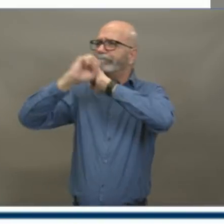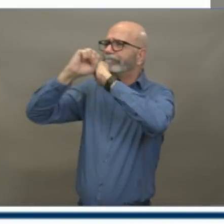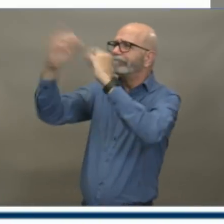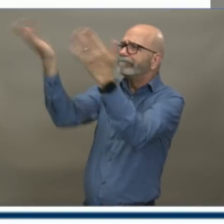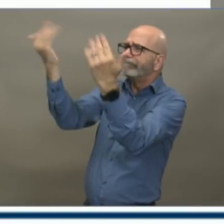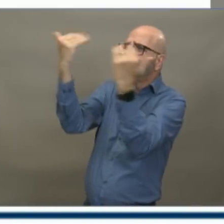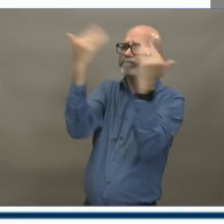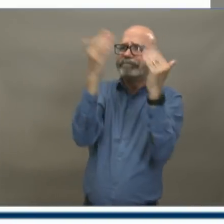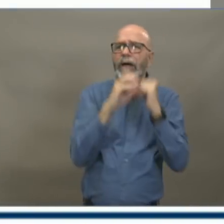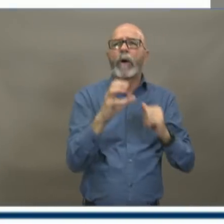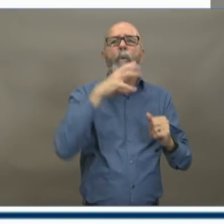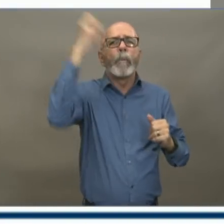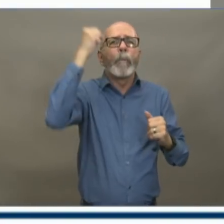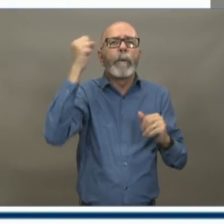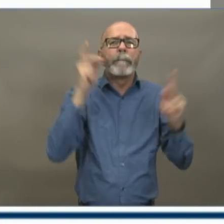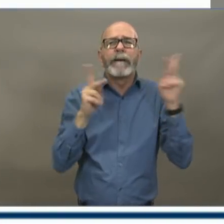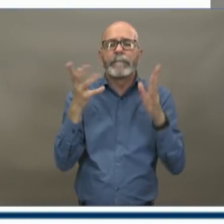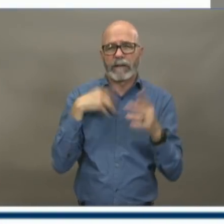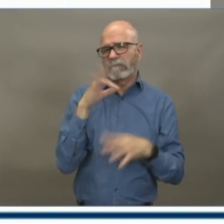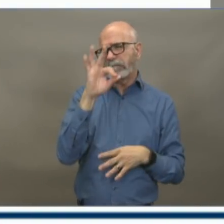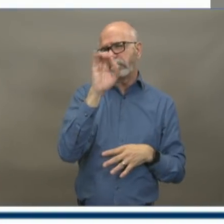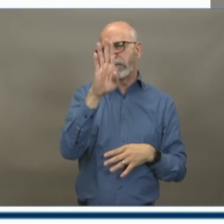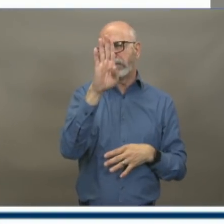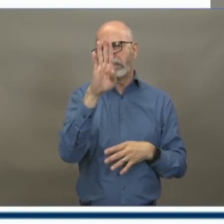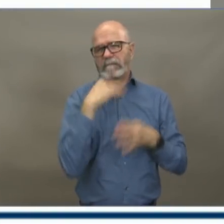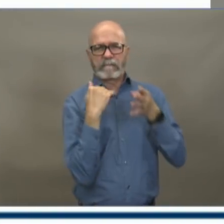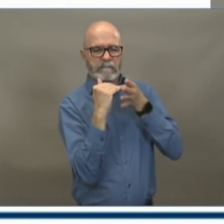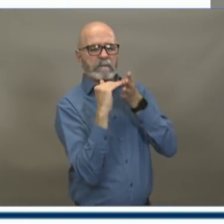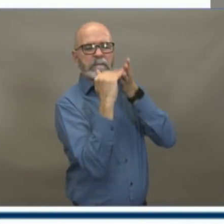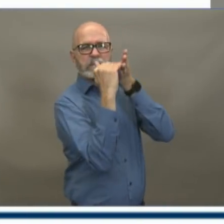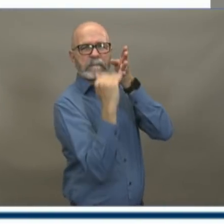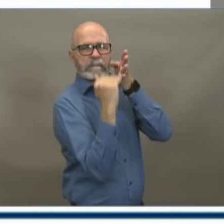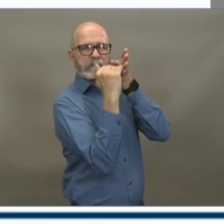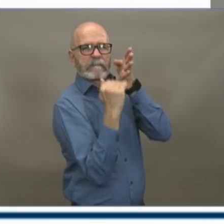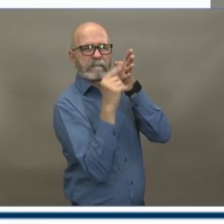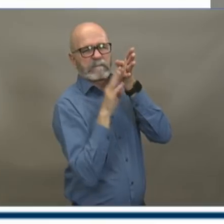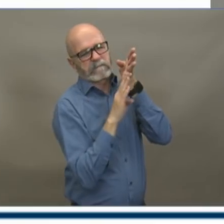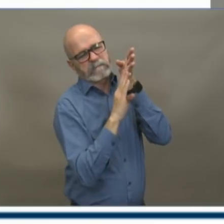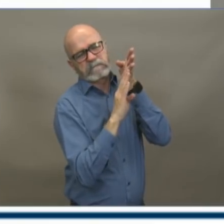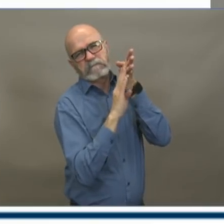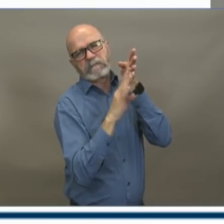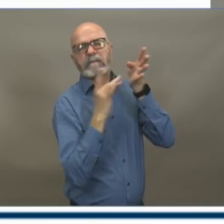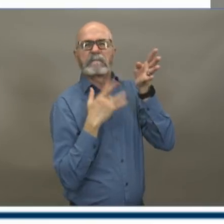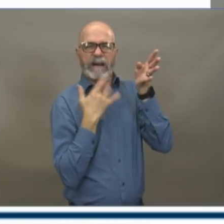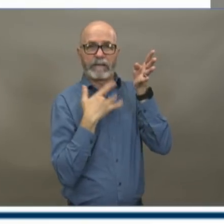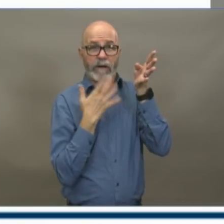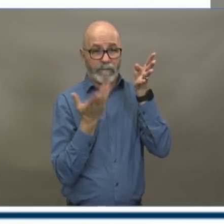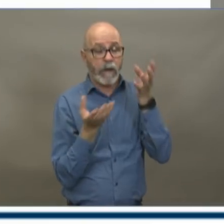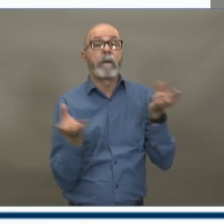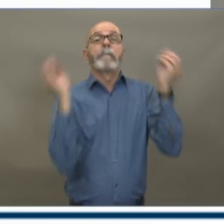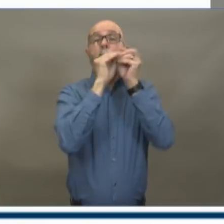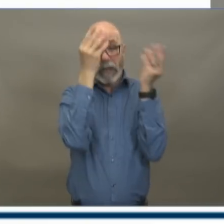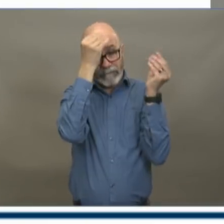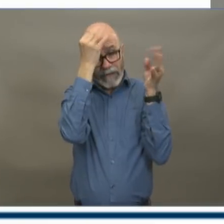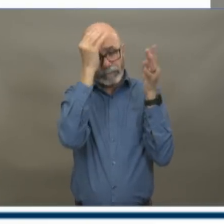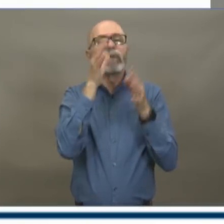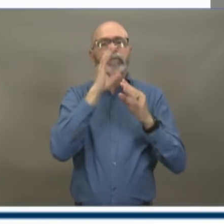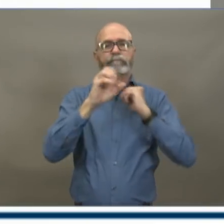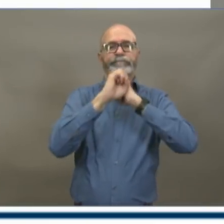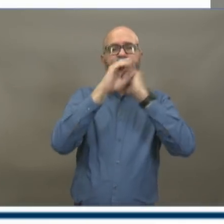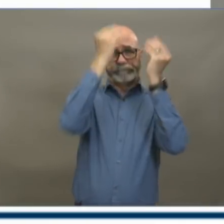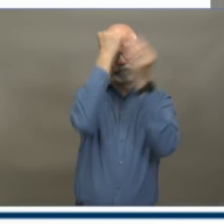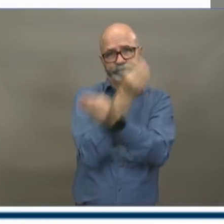late February. And so we'll share more information as those plans get finalized. We are also in active discussions